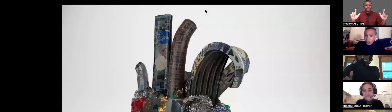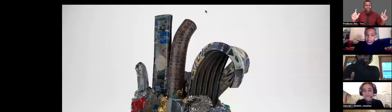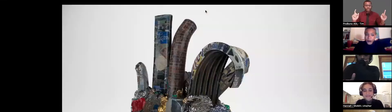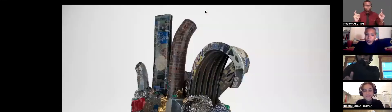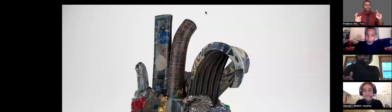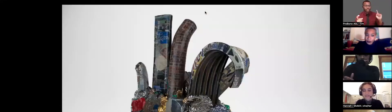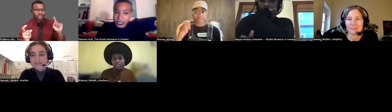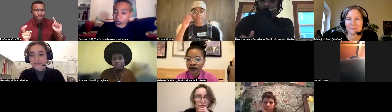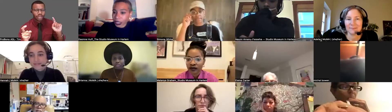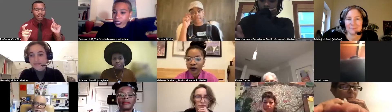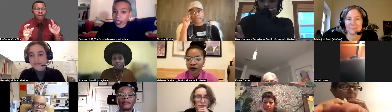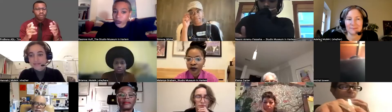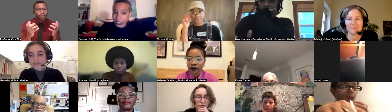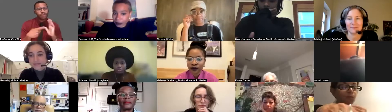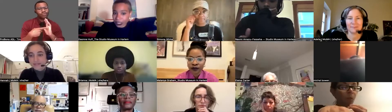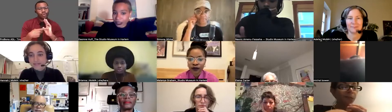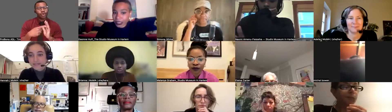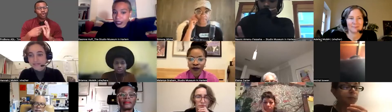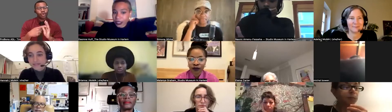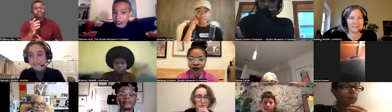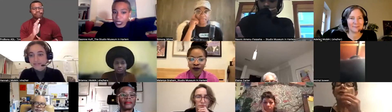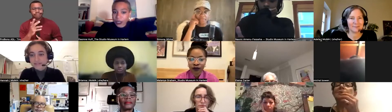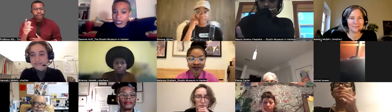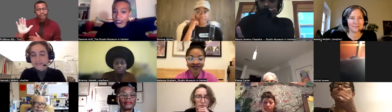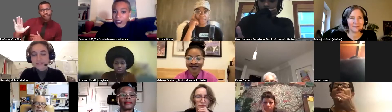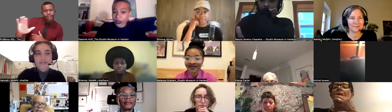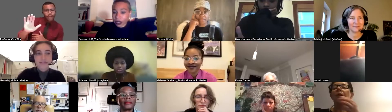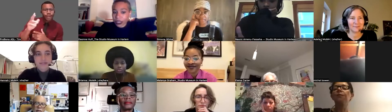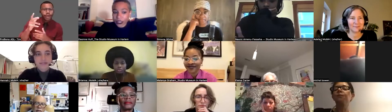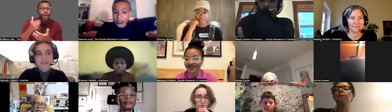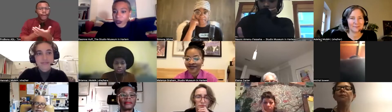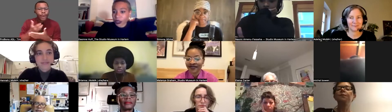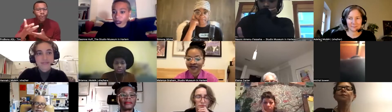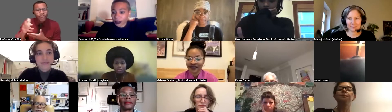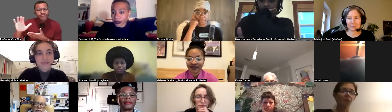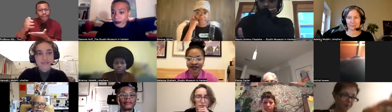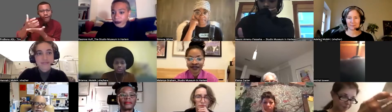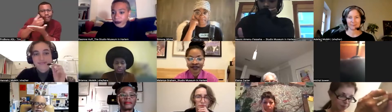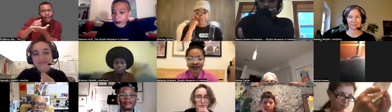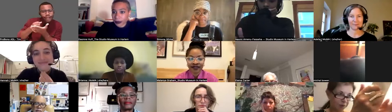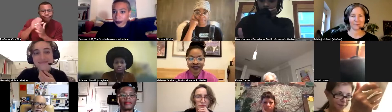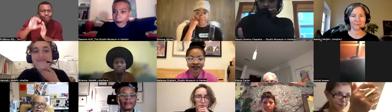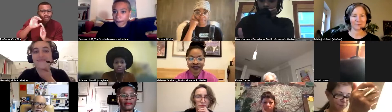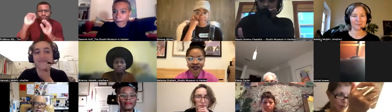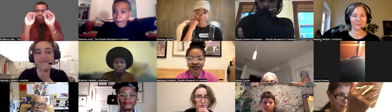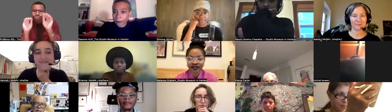the collages and poems that were created by our participants that were inspired by Kahlil's art and his spoken words.